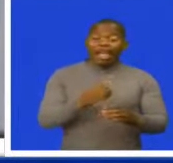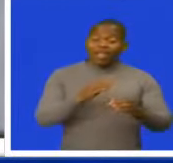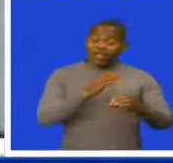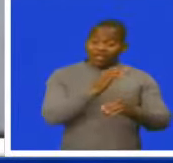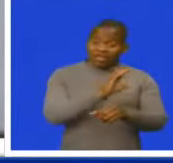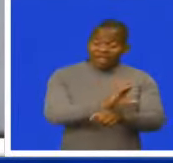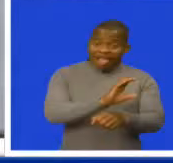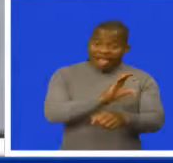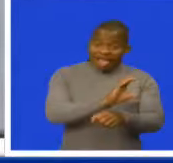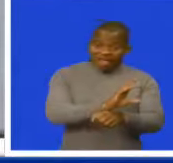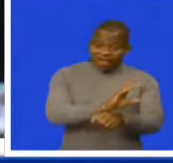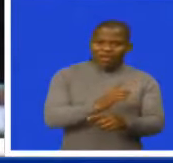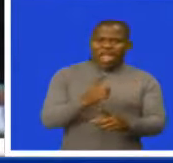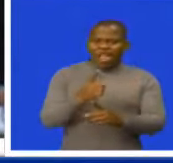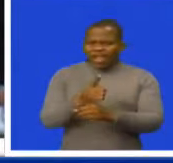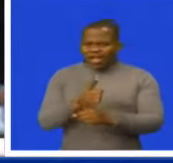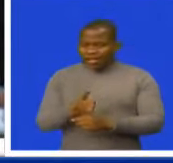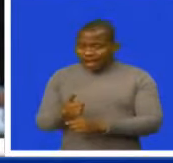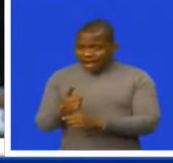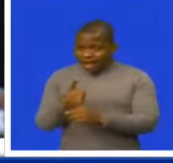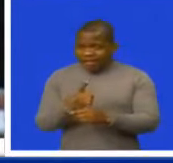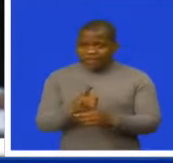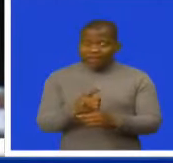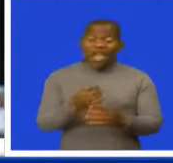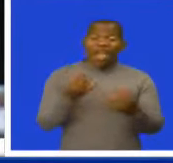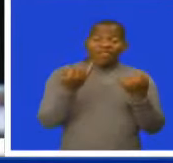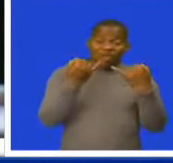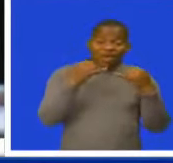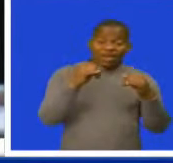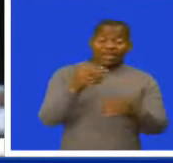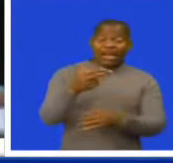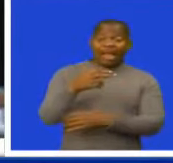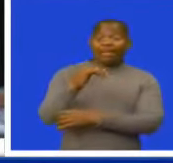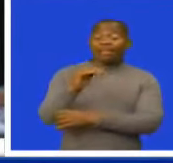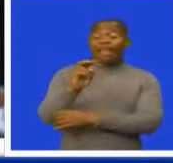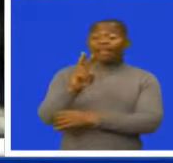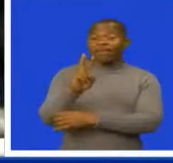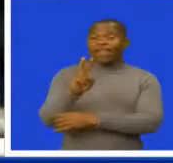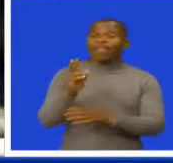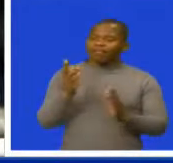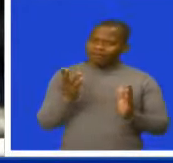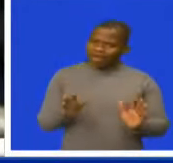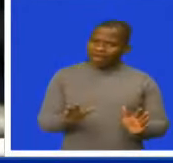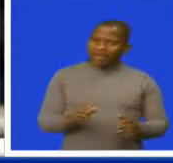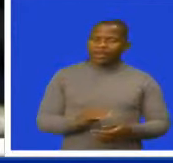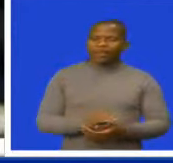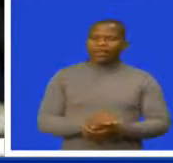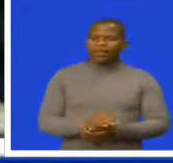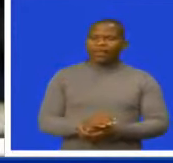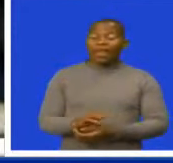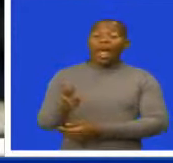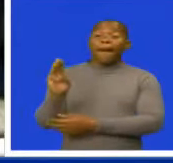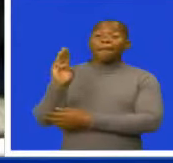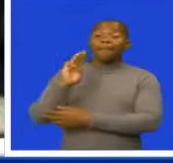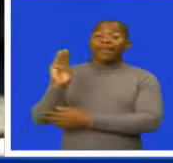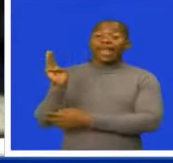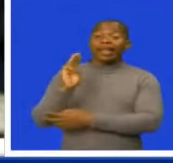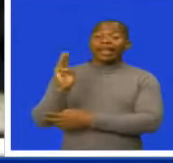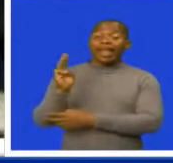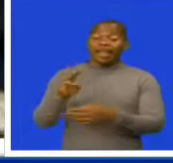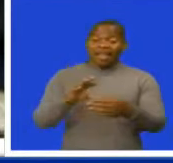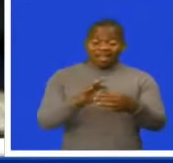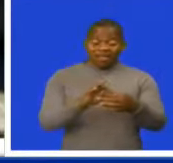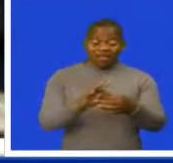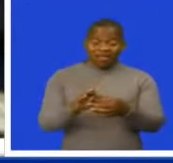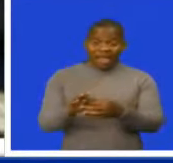churches and communities. Mengameli League of Churches Bishop Samson Hlatshwako ubonge kakhulu ngetinhlelo tempilo